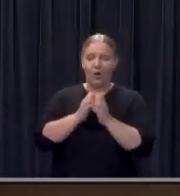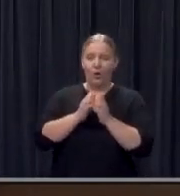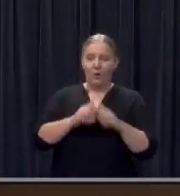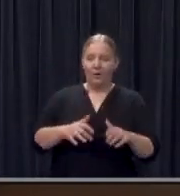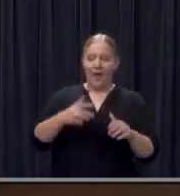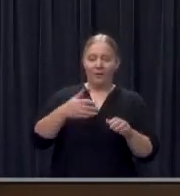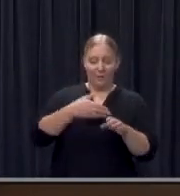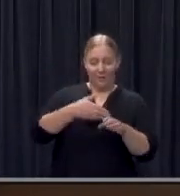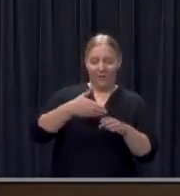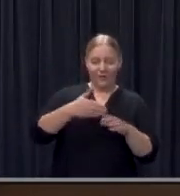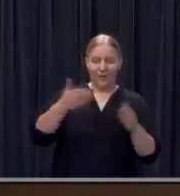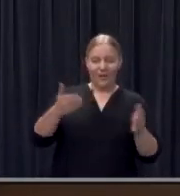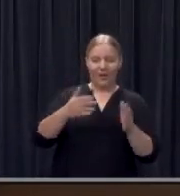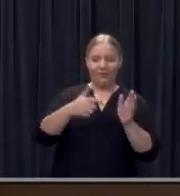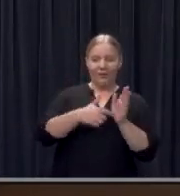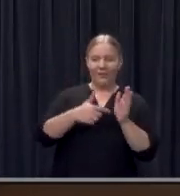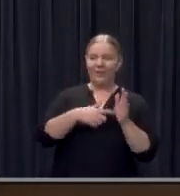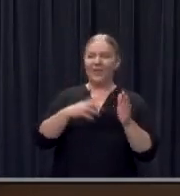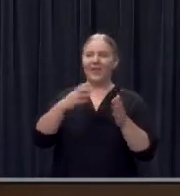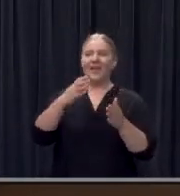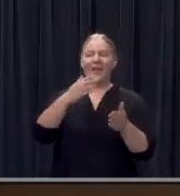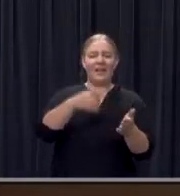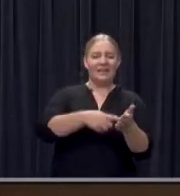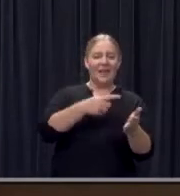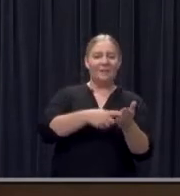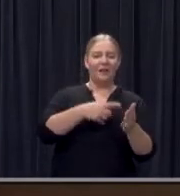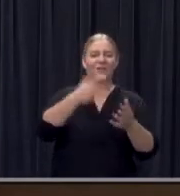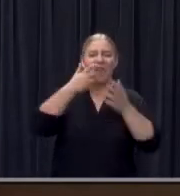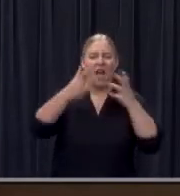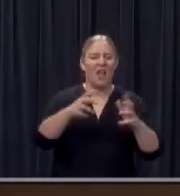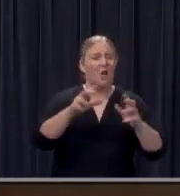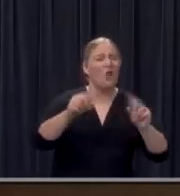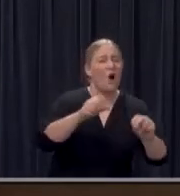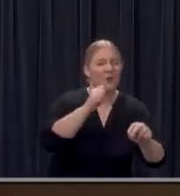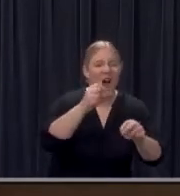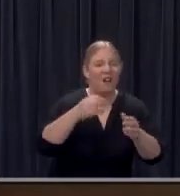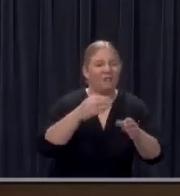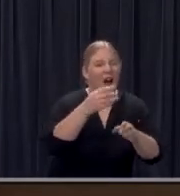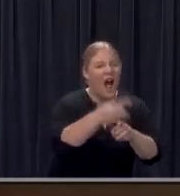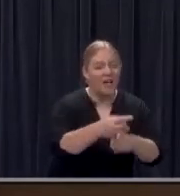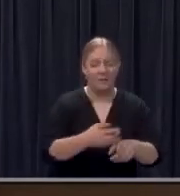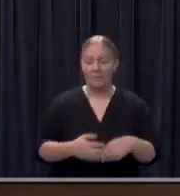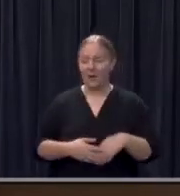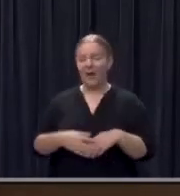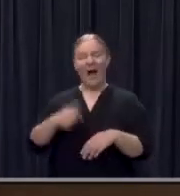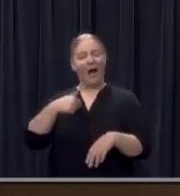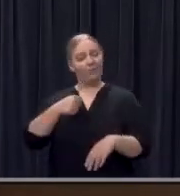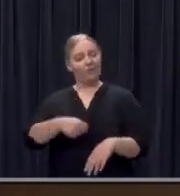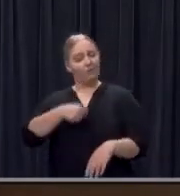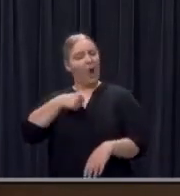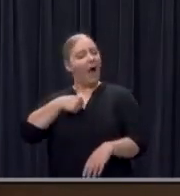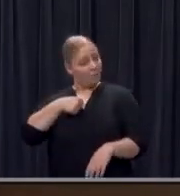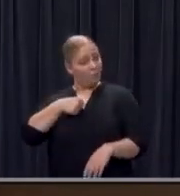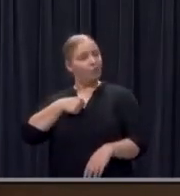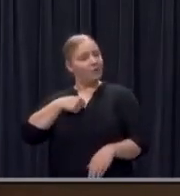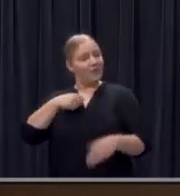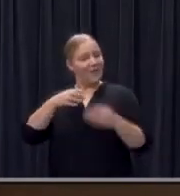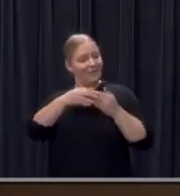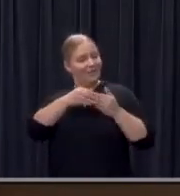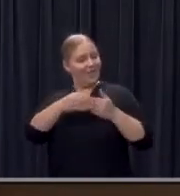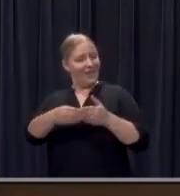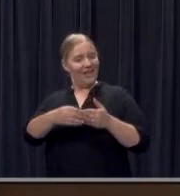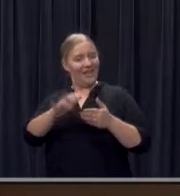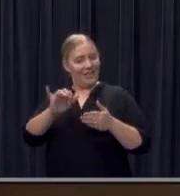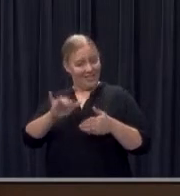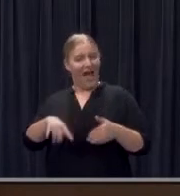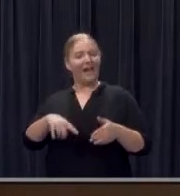representing us. So sometimes you're yelling at the radio, no, that's not right, Right, yeah. So I was proud to be the lead in this, because